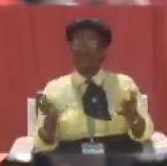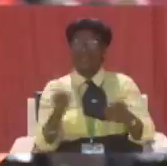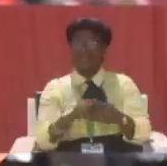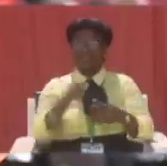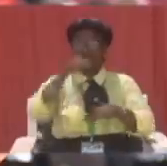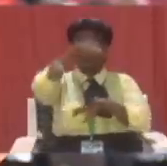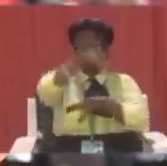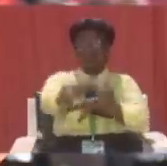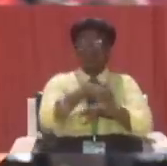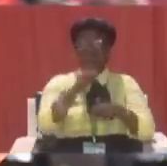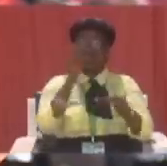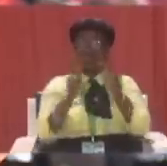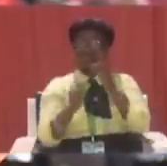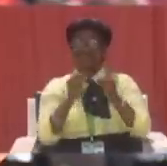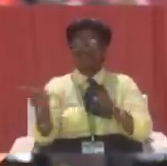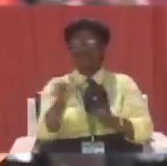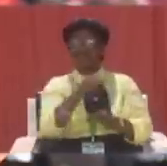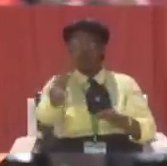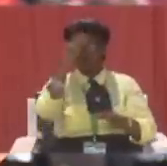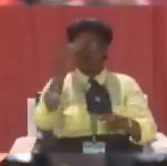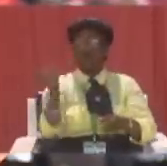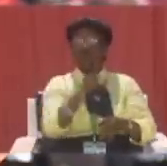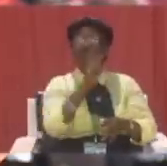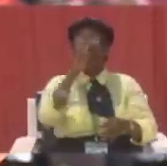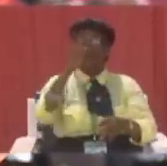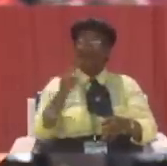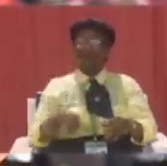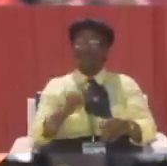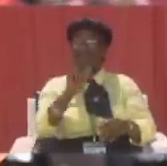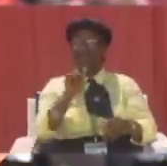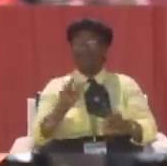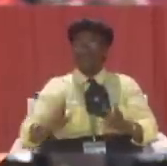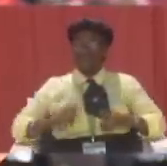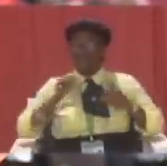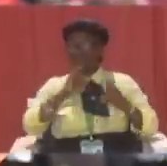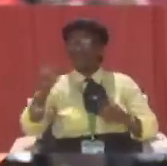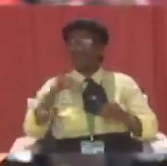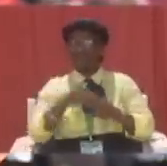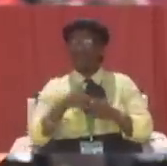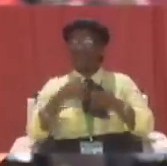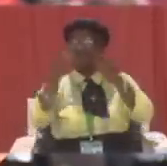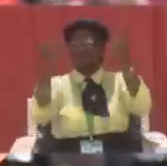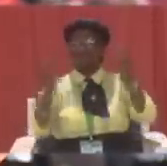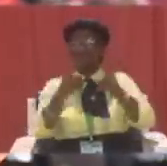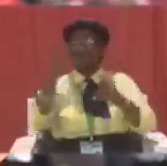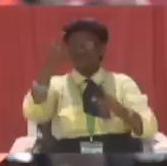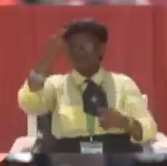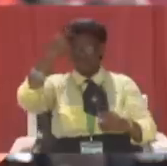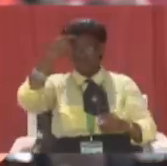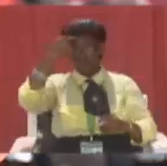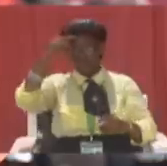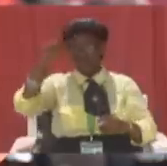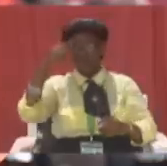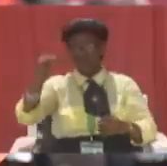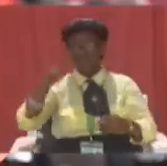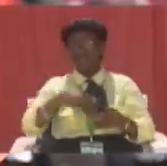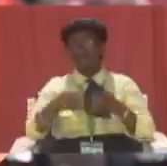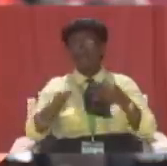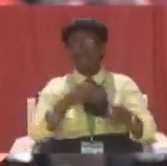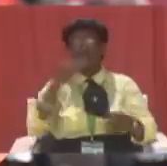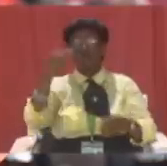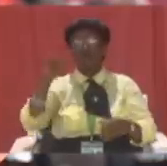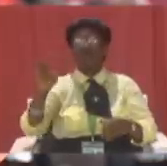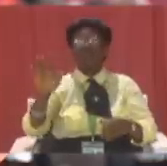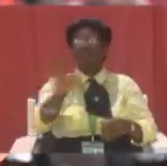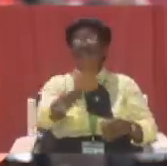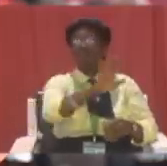If you know you are still living in sin, for the sake of your children, even if it's not